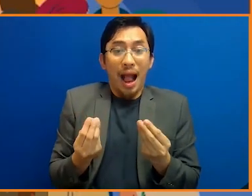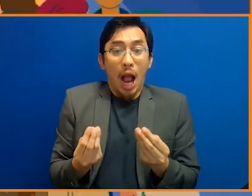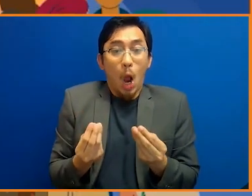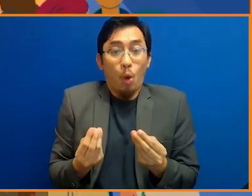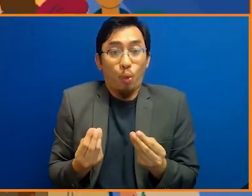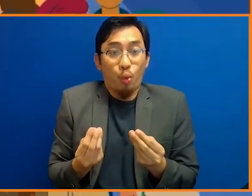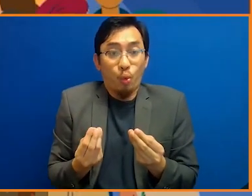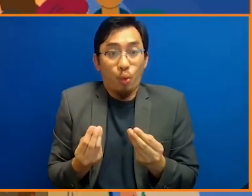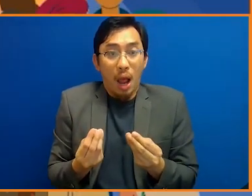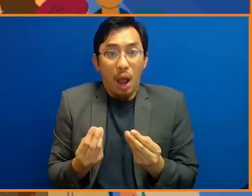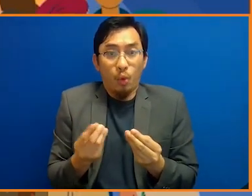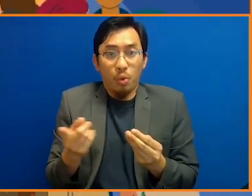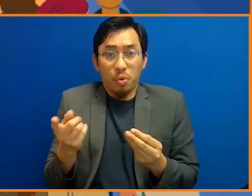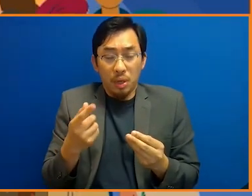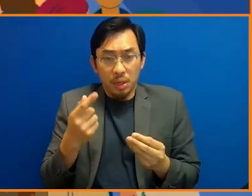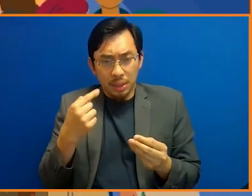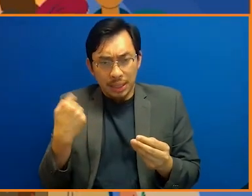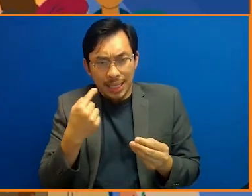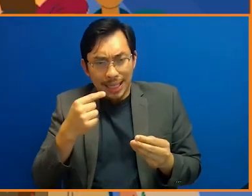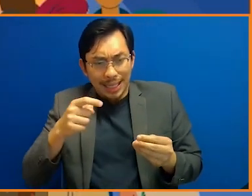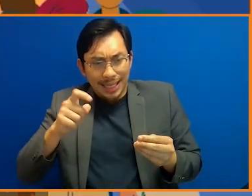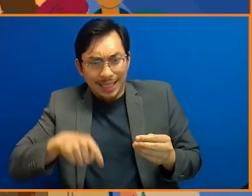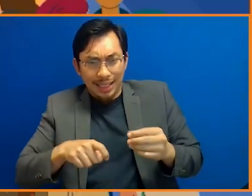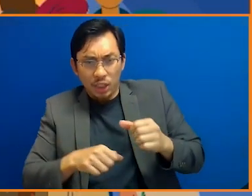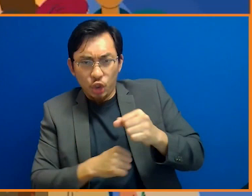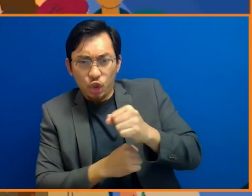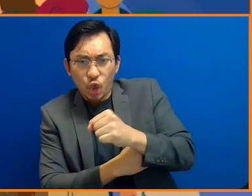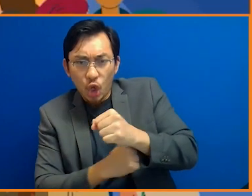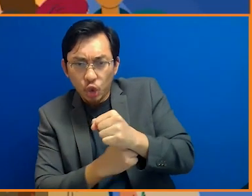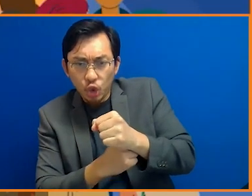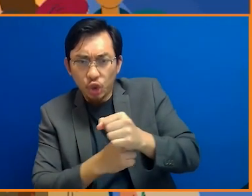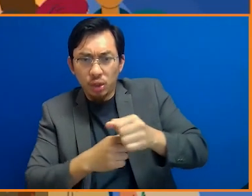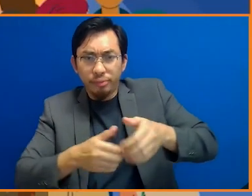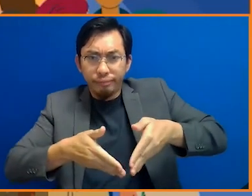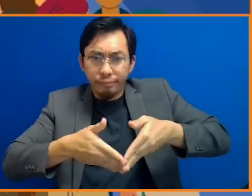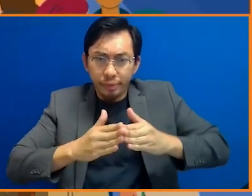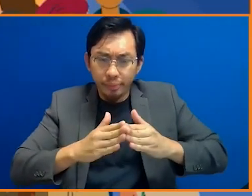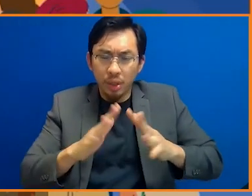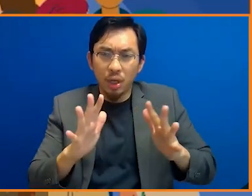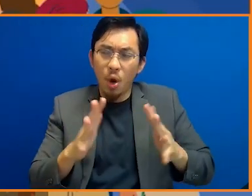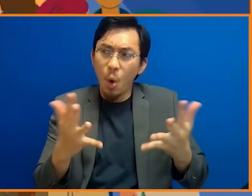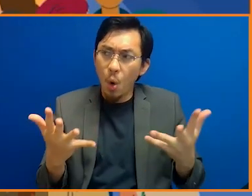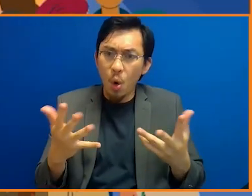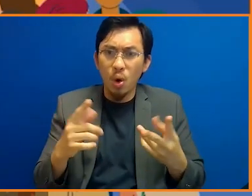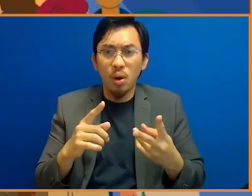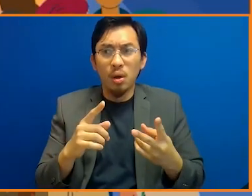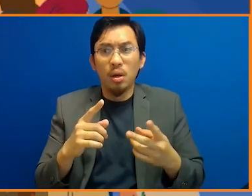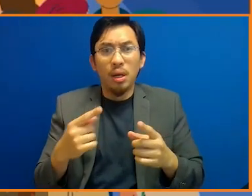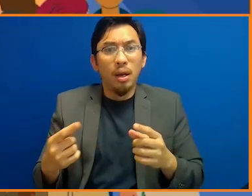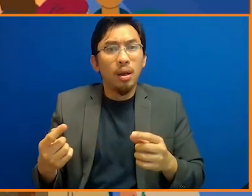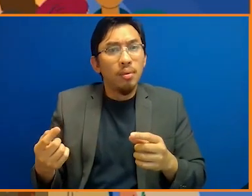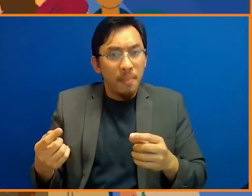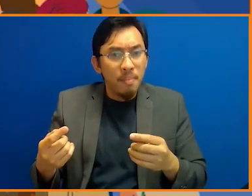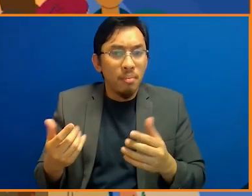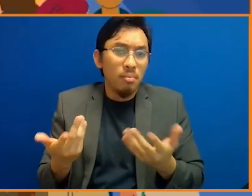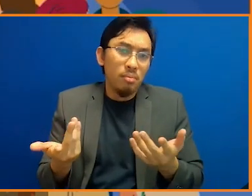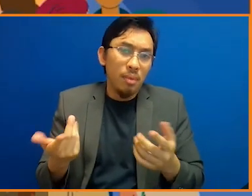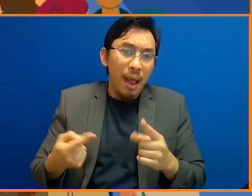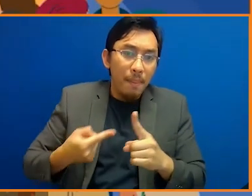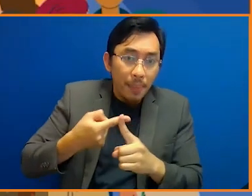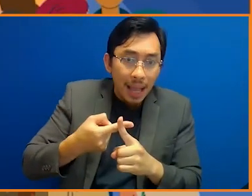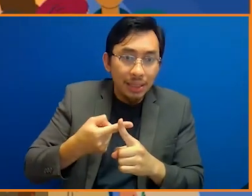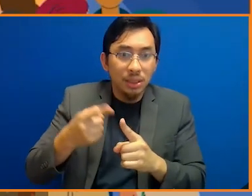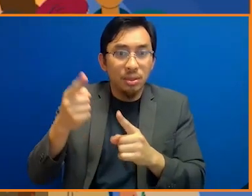the importance of how we need not only these structures, but we need warning and also